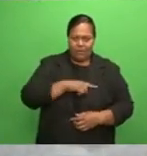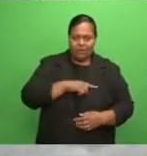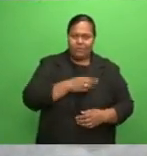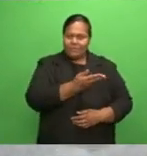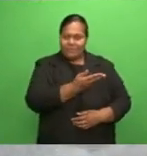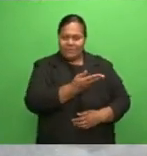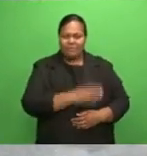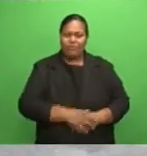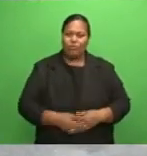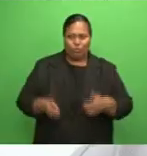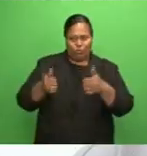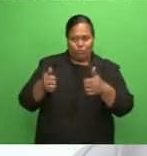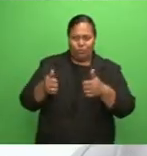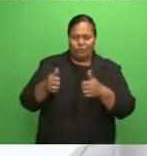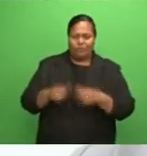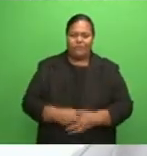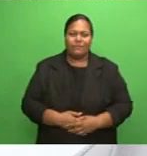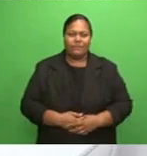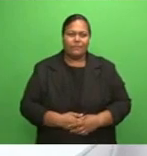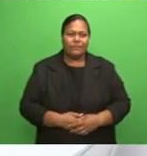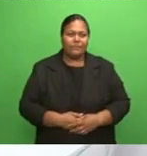them.